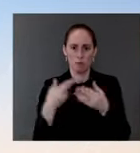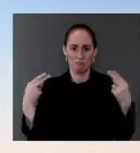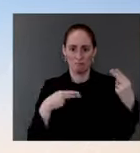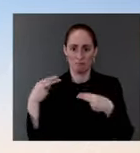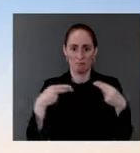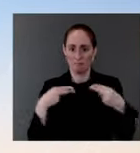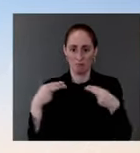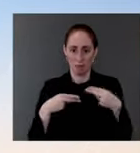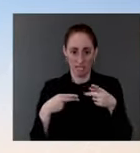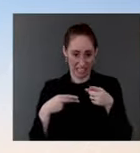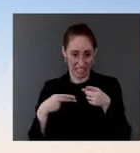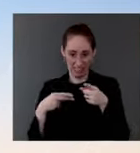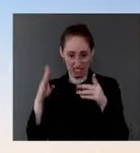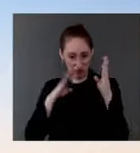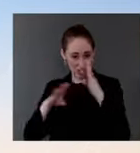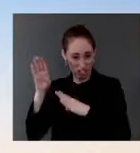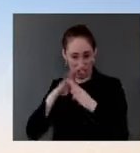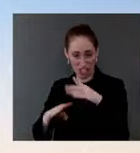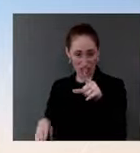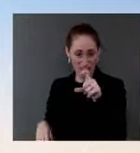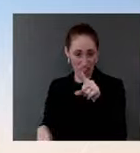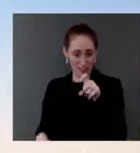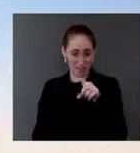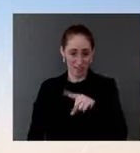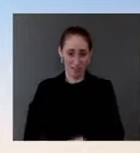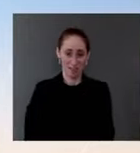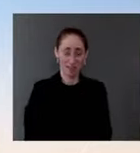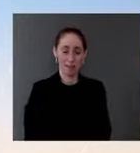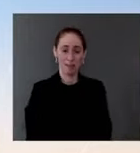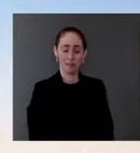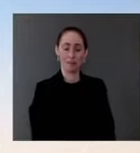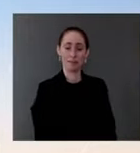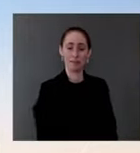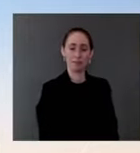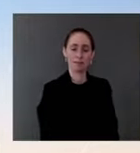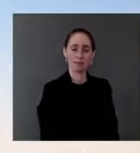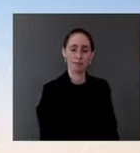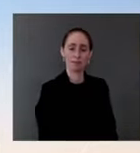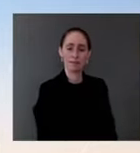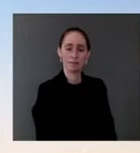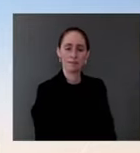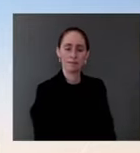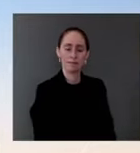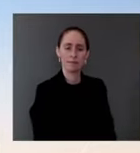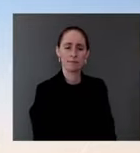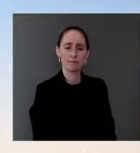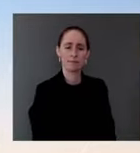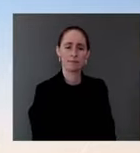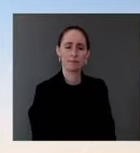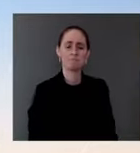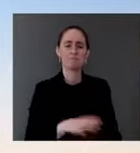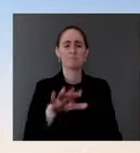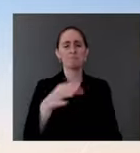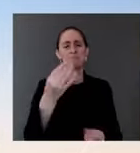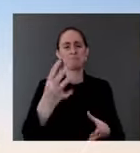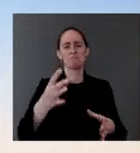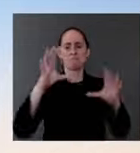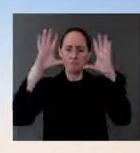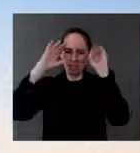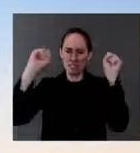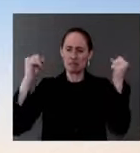that President Biden made clear from the start of the Afghanistan withdrawal process that it's critical for us to retain our over-the-horizon